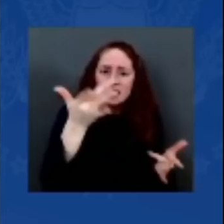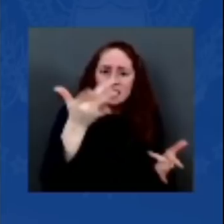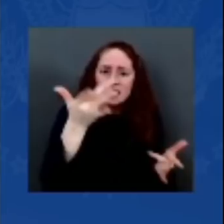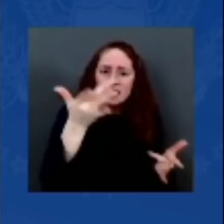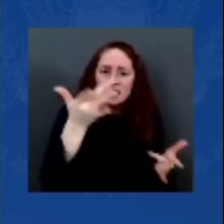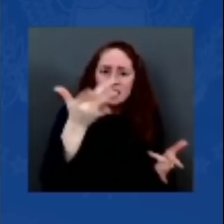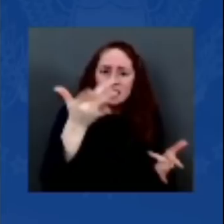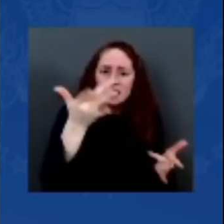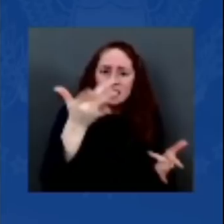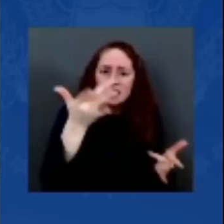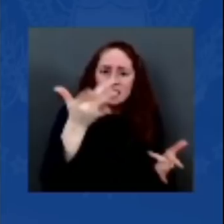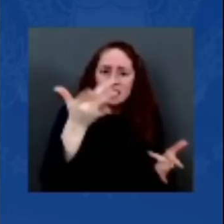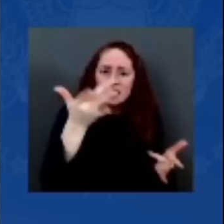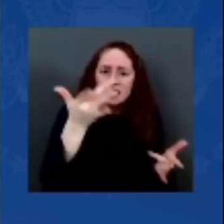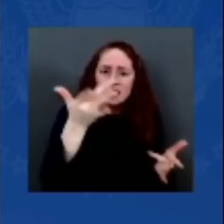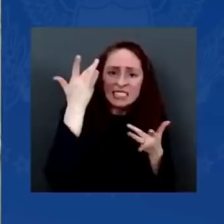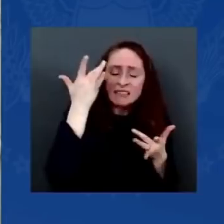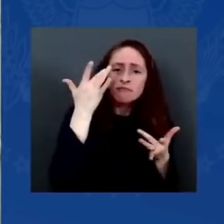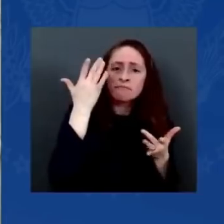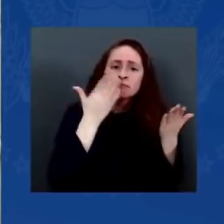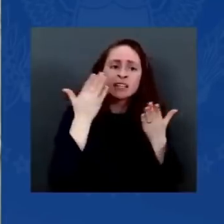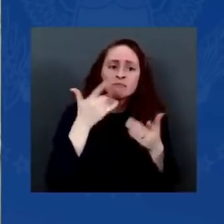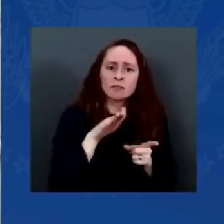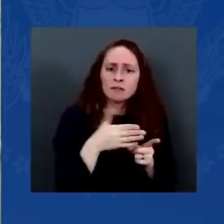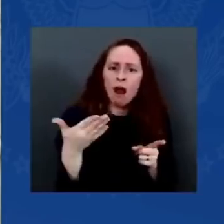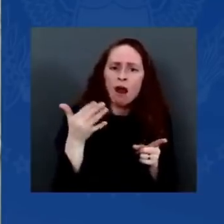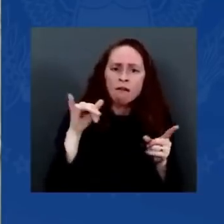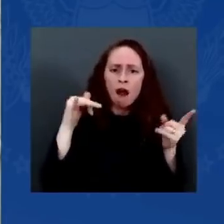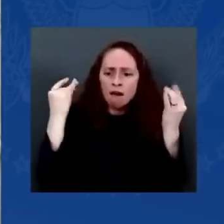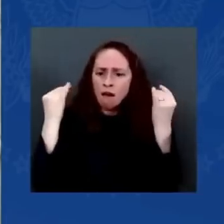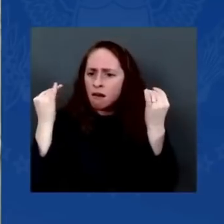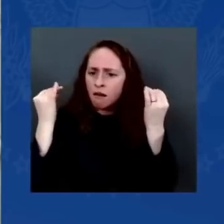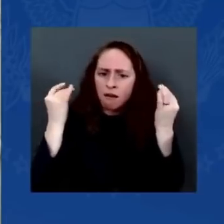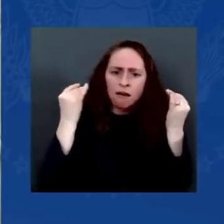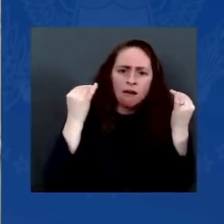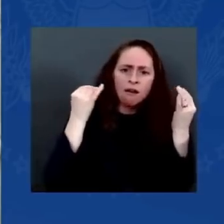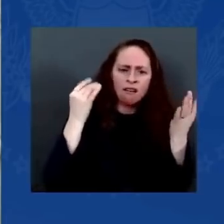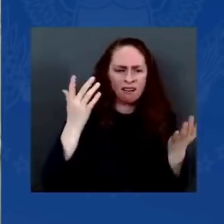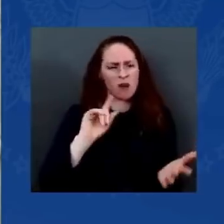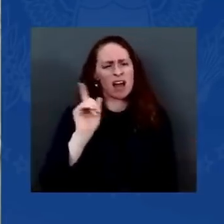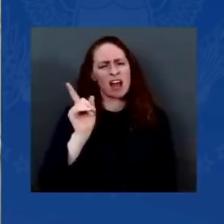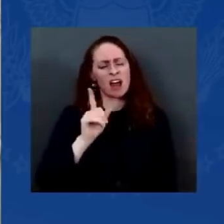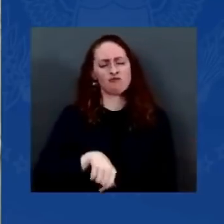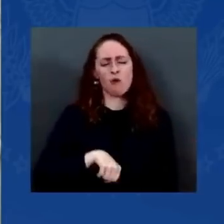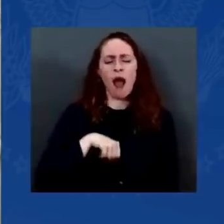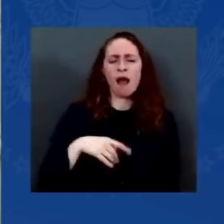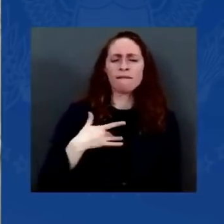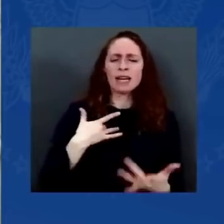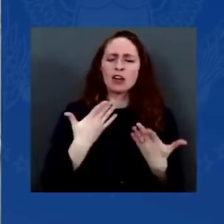really, just I can't believe this guy is president. Looking at their child. I'm not joking about this. Imagine being a